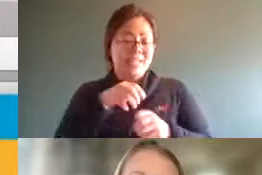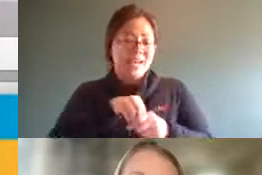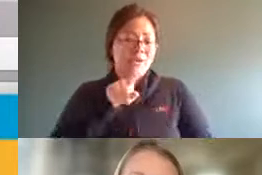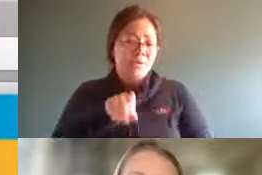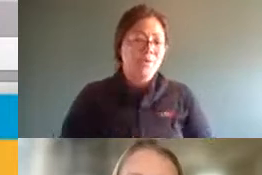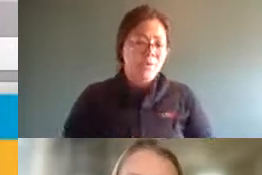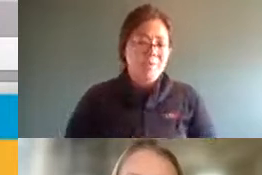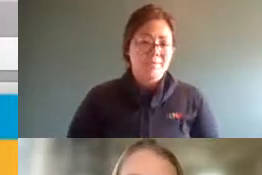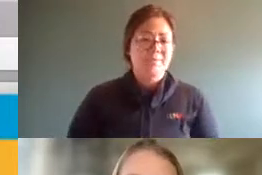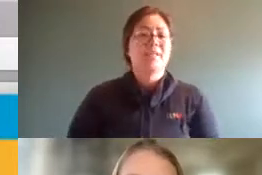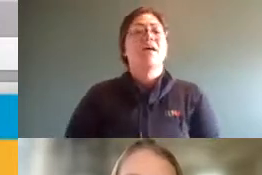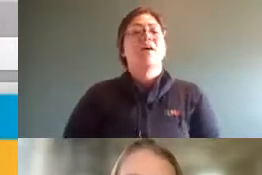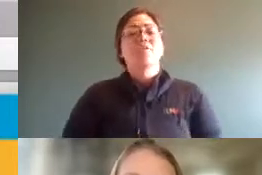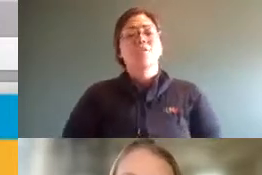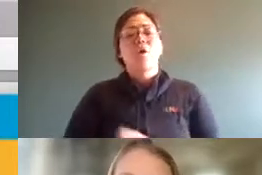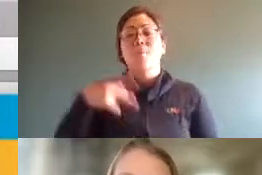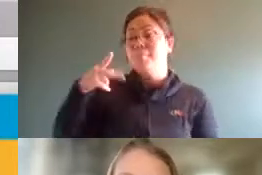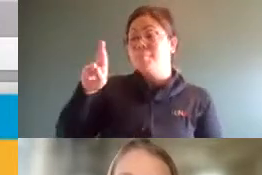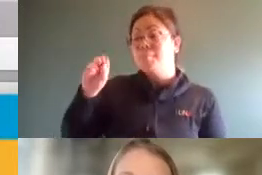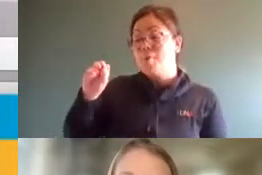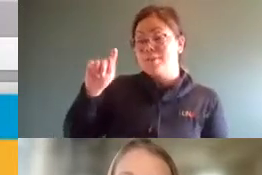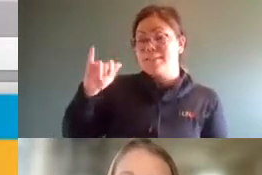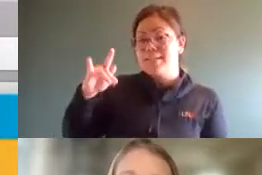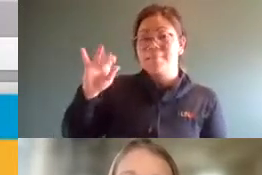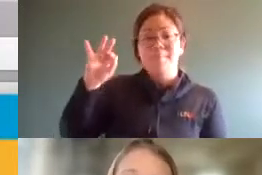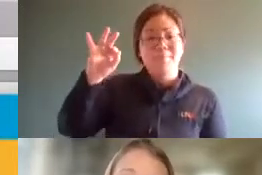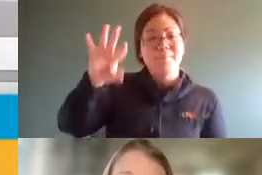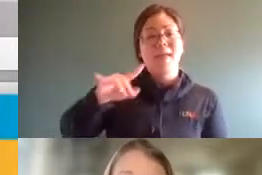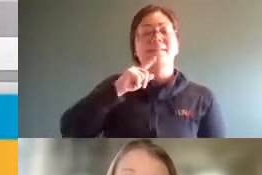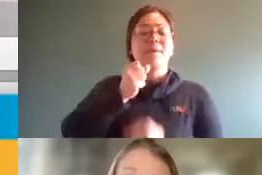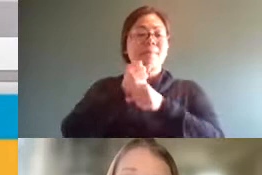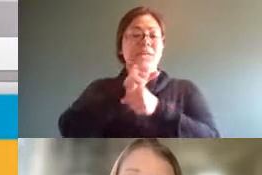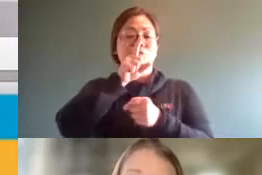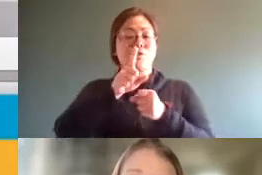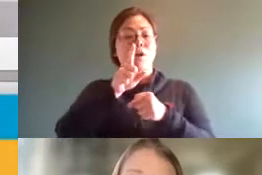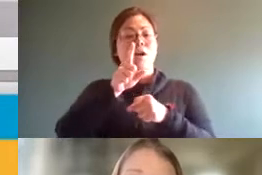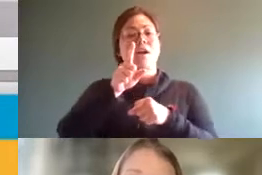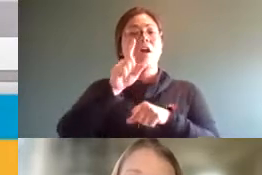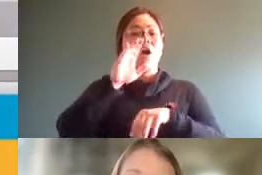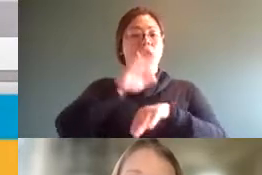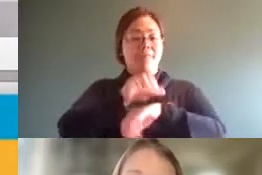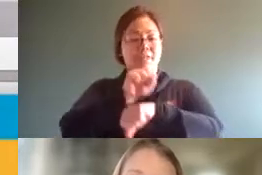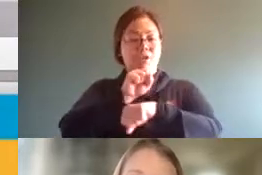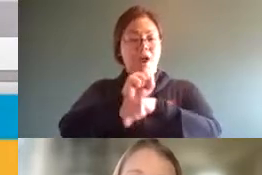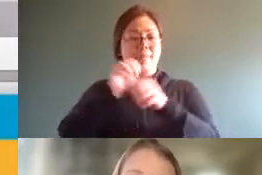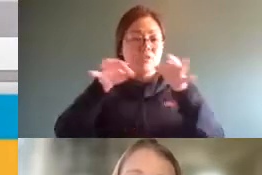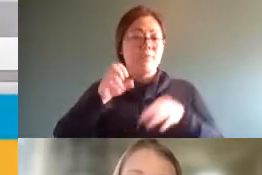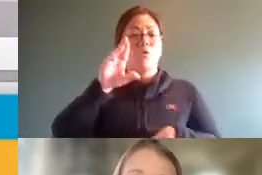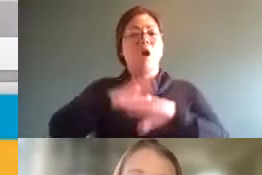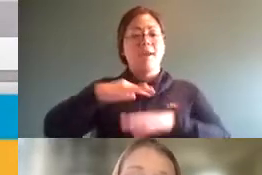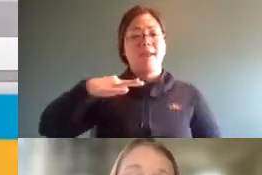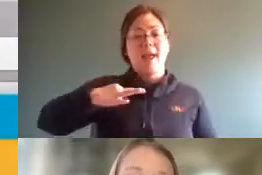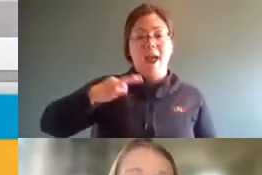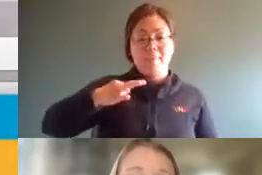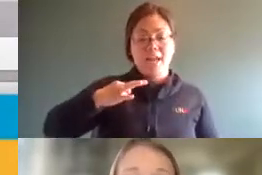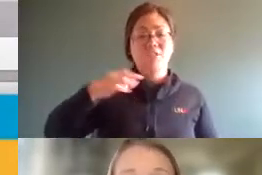And a pro tip here is making a note that on the job description or on the application, that